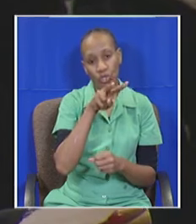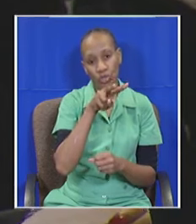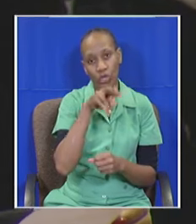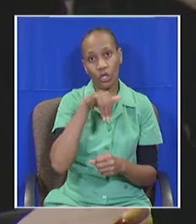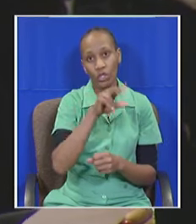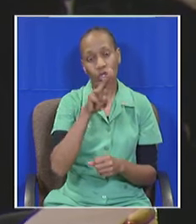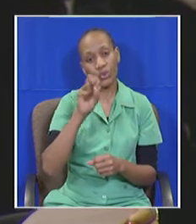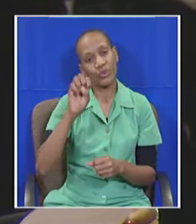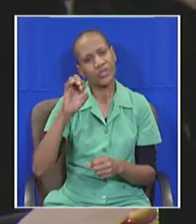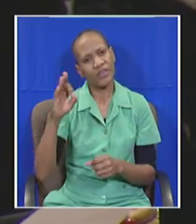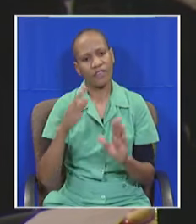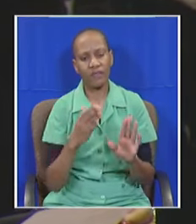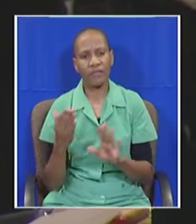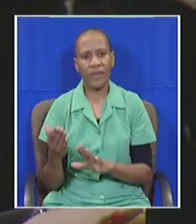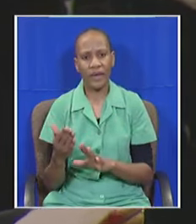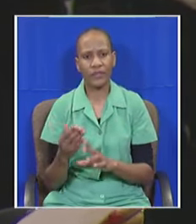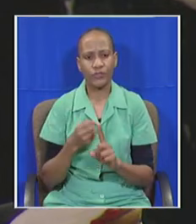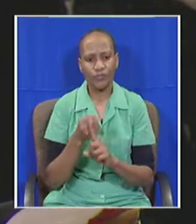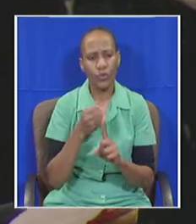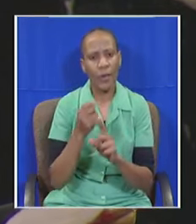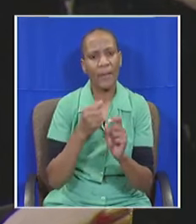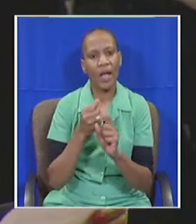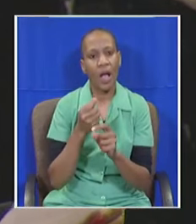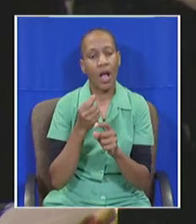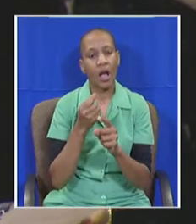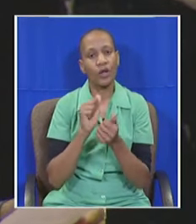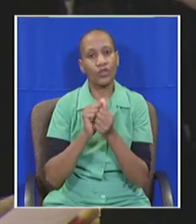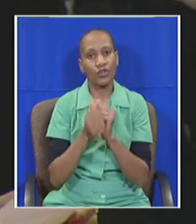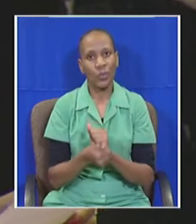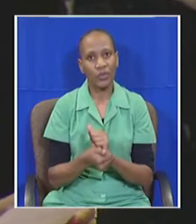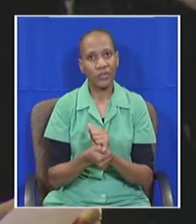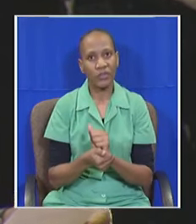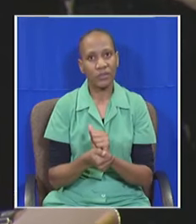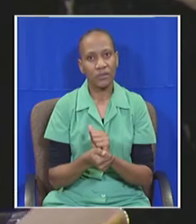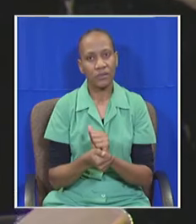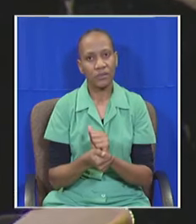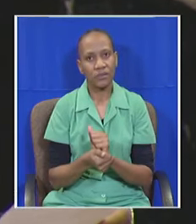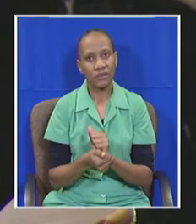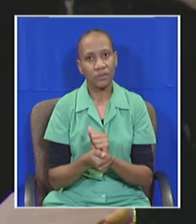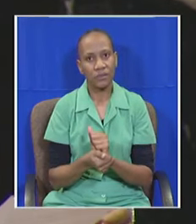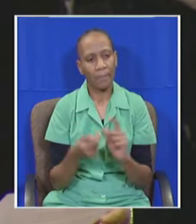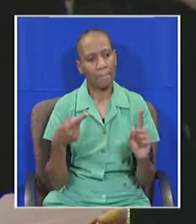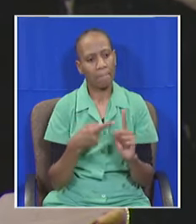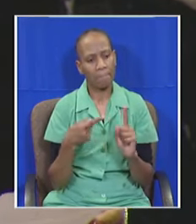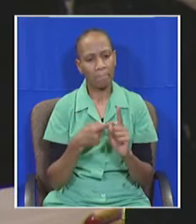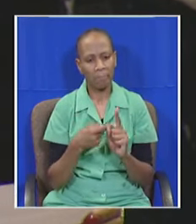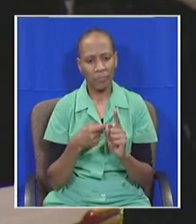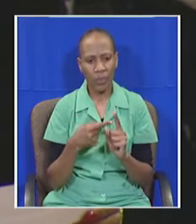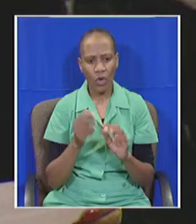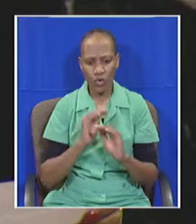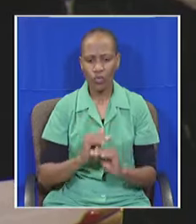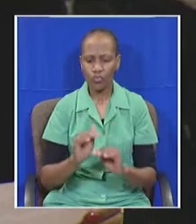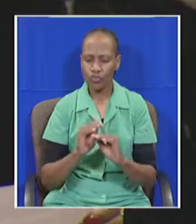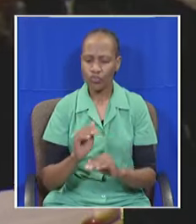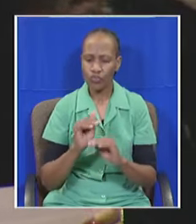and an administrator who promoted non-racial sport when it was not fashionable to do so. He was a giant who advocated that there can be